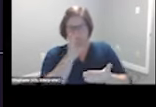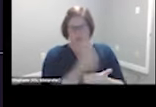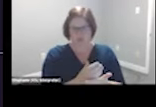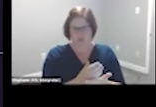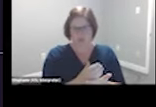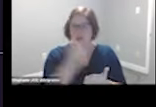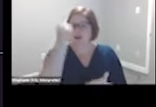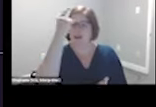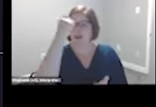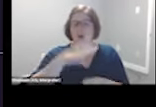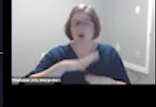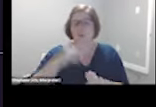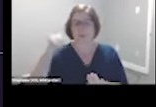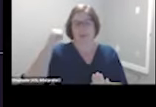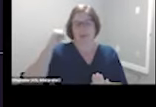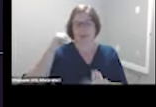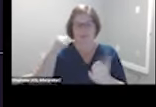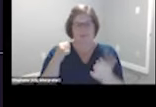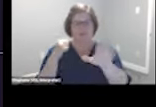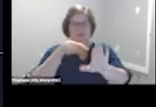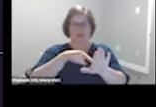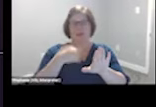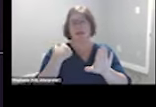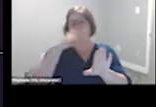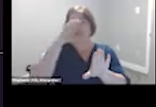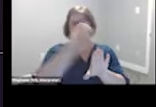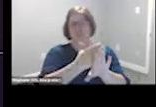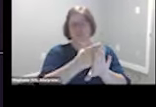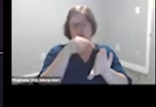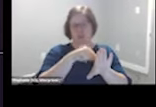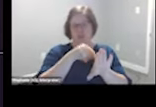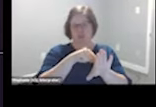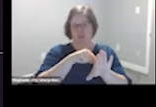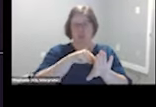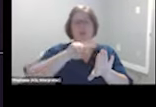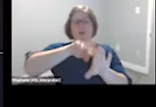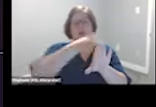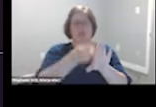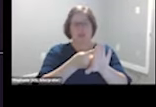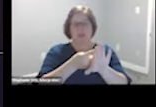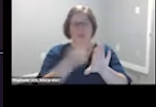actually attached the original image that was used to make the tactile image, and we've mirrored it. And so what this allows for is for anybody